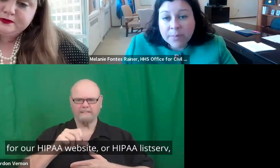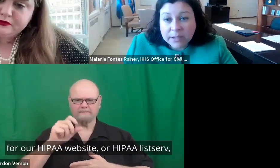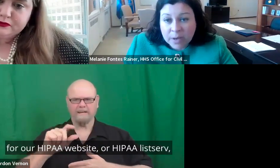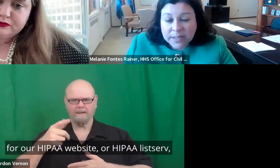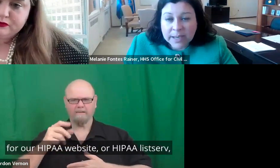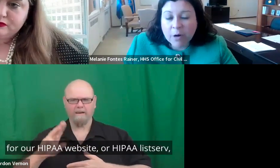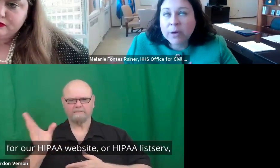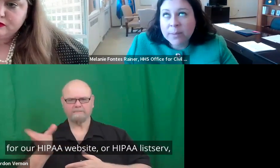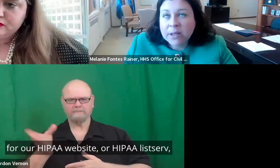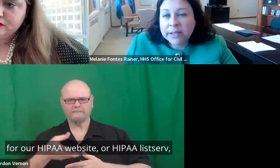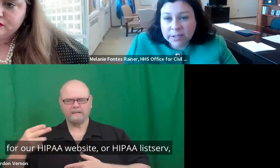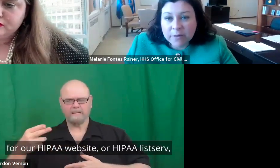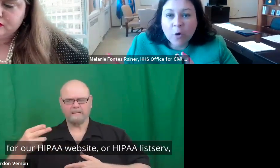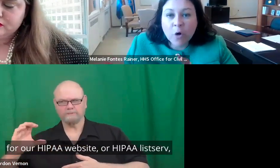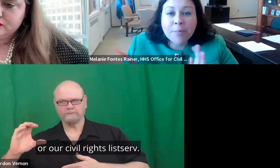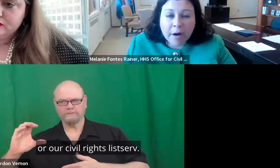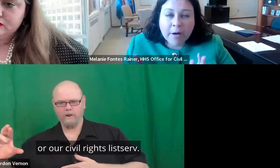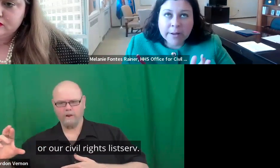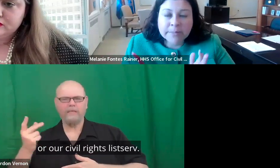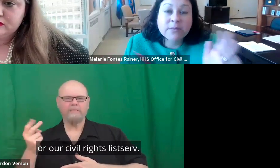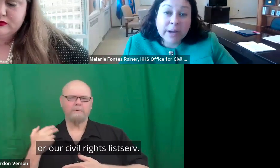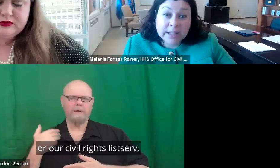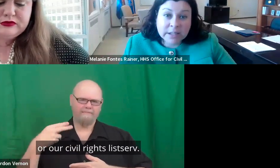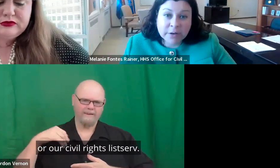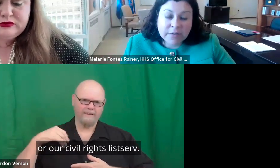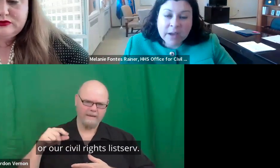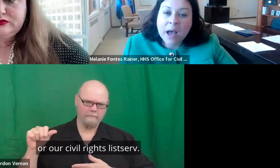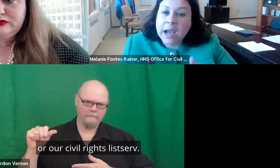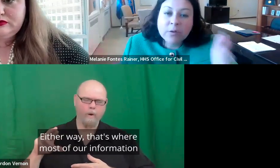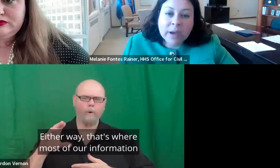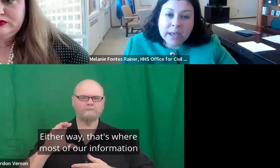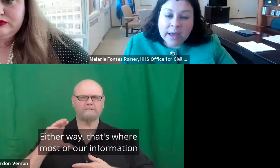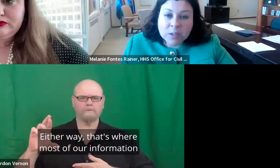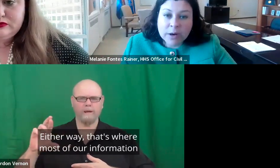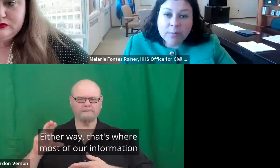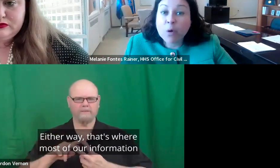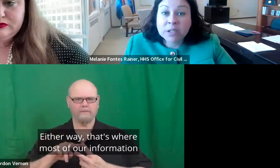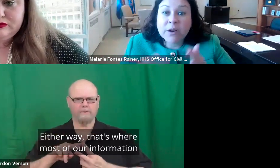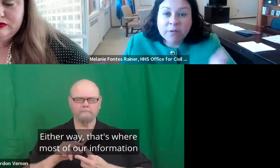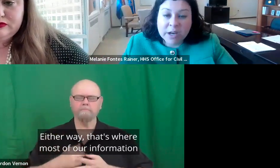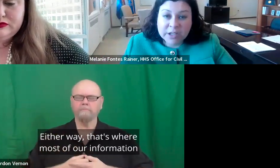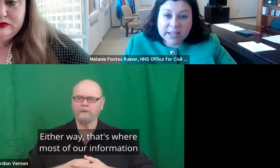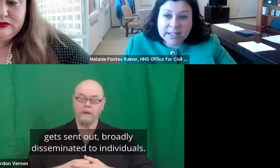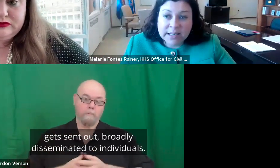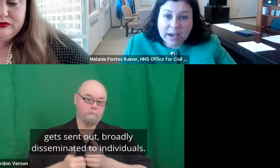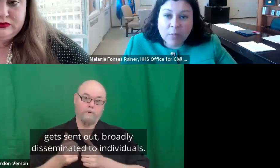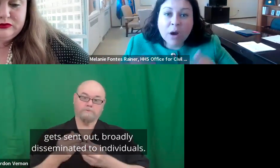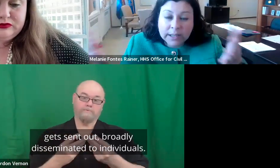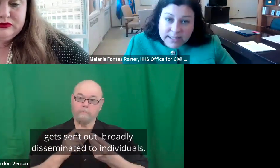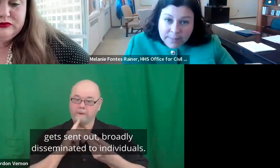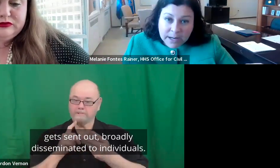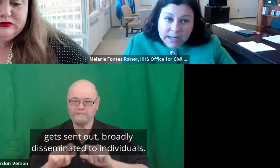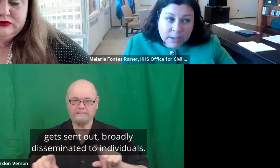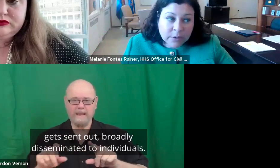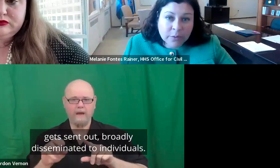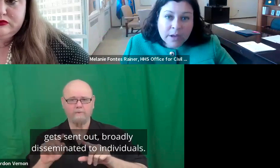up for our HIPAA website or HIPAA listserv or our civil rights listserv. Either way, that's where most of our information gets sent out,